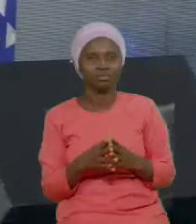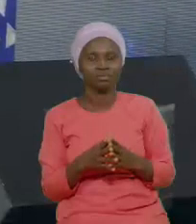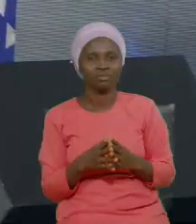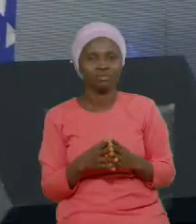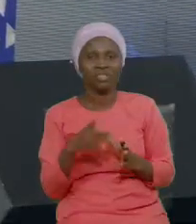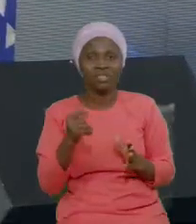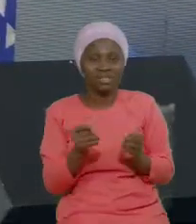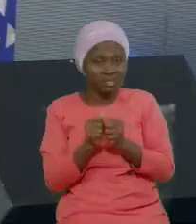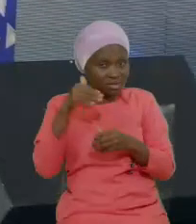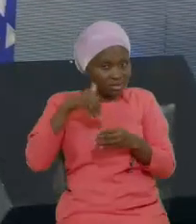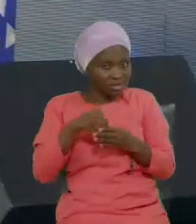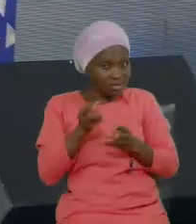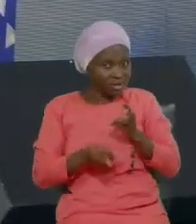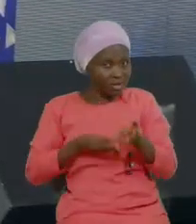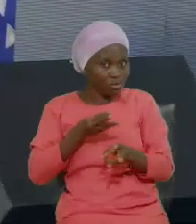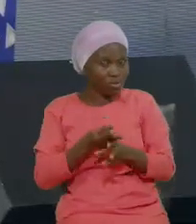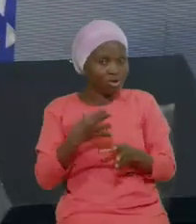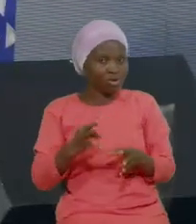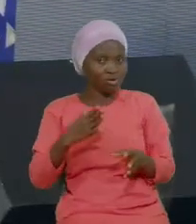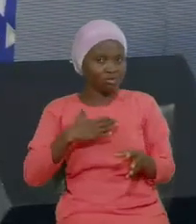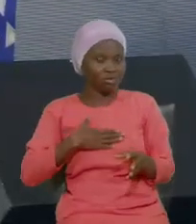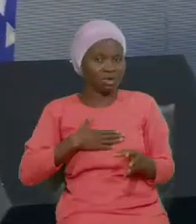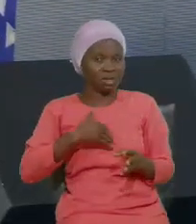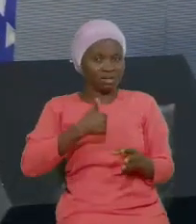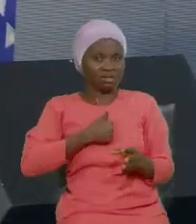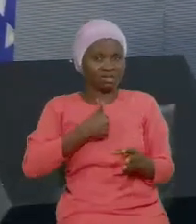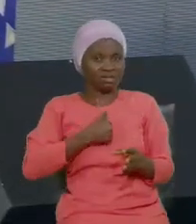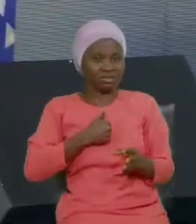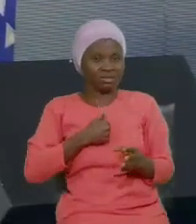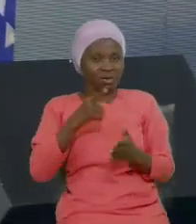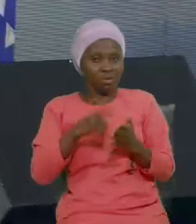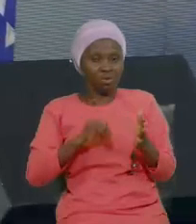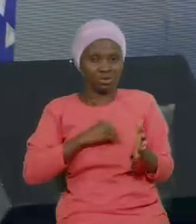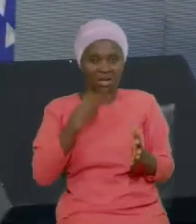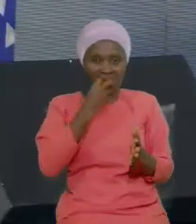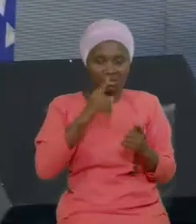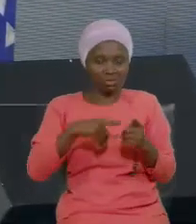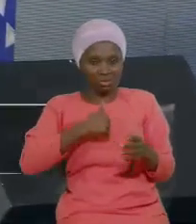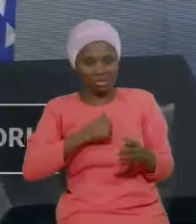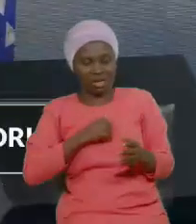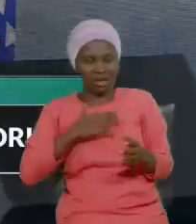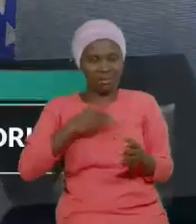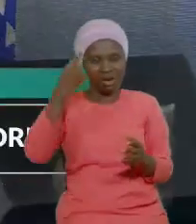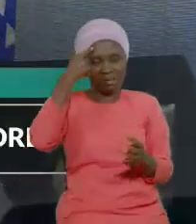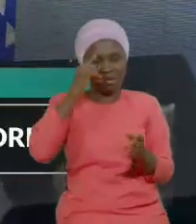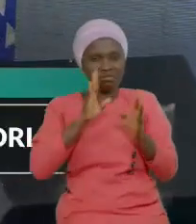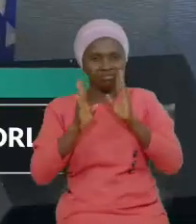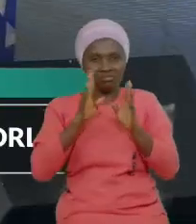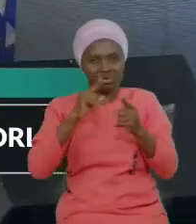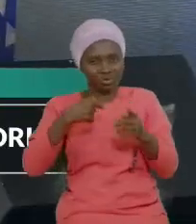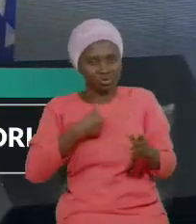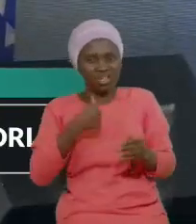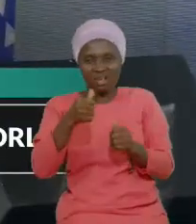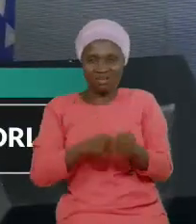The inner world of my self-talk. What I talk to myself, my mind is talking to me every